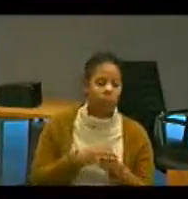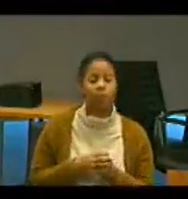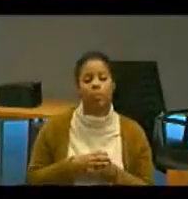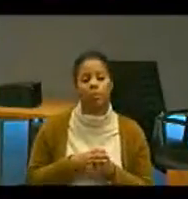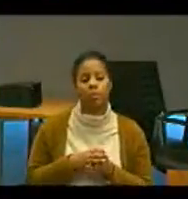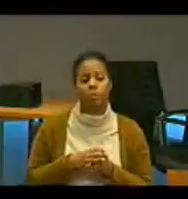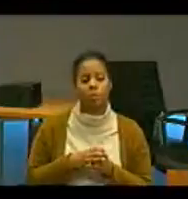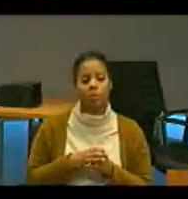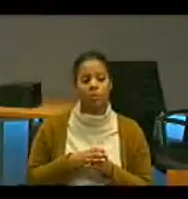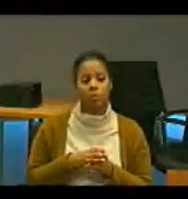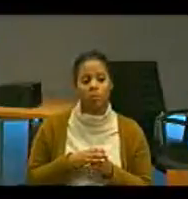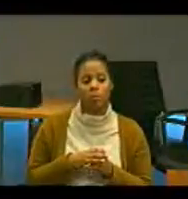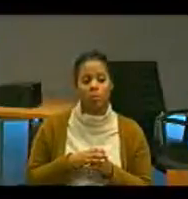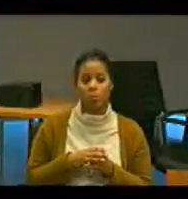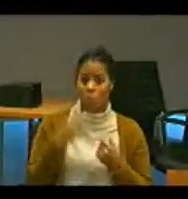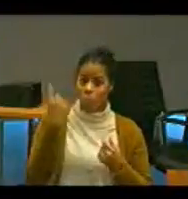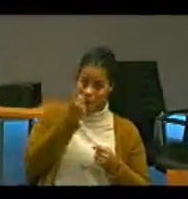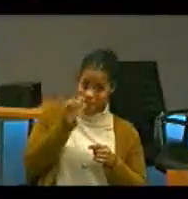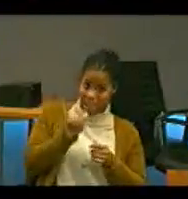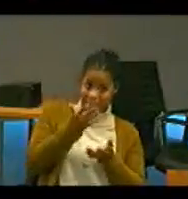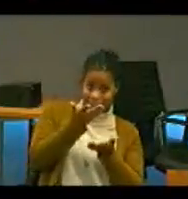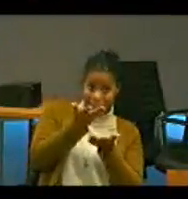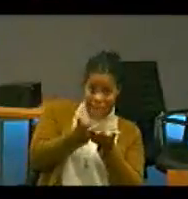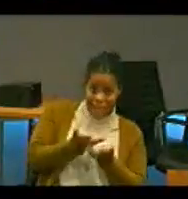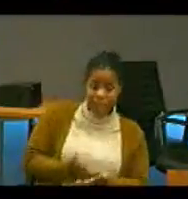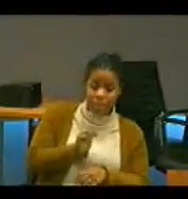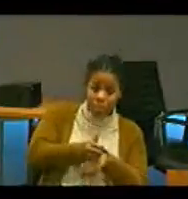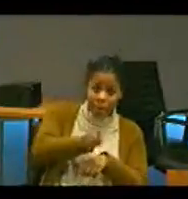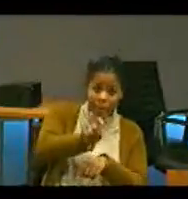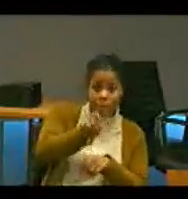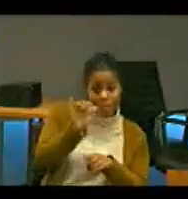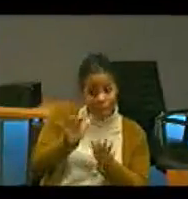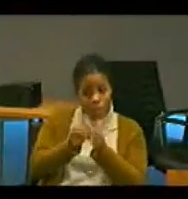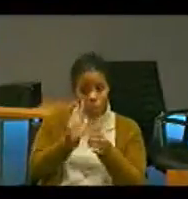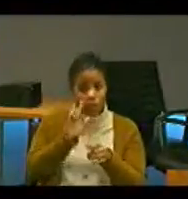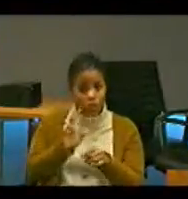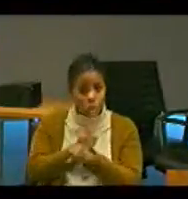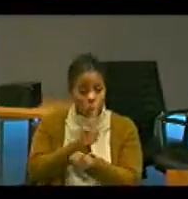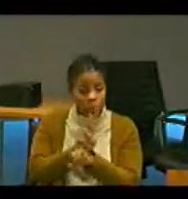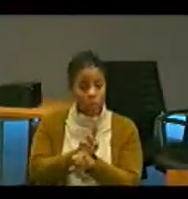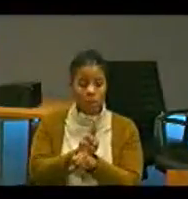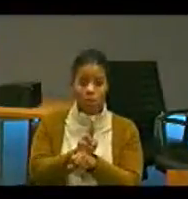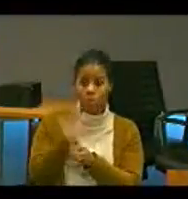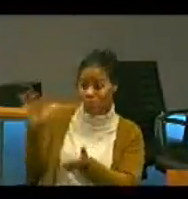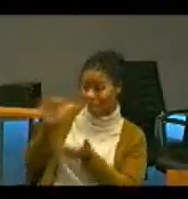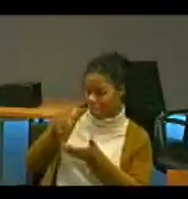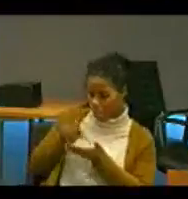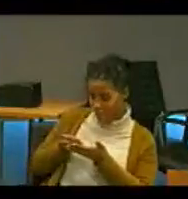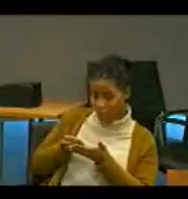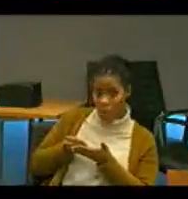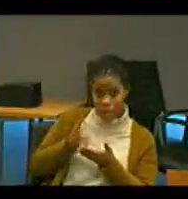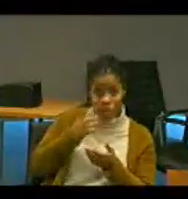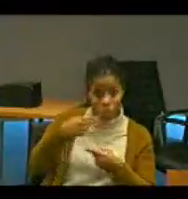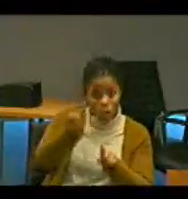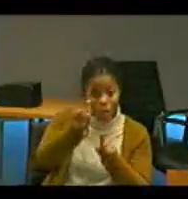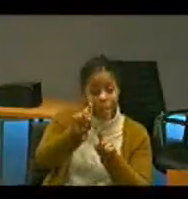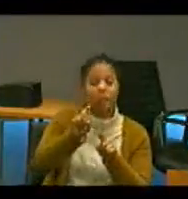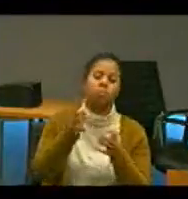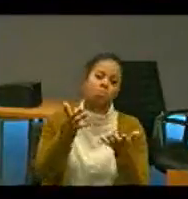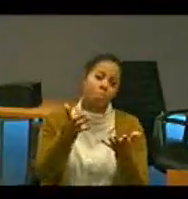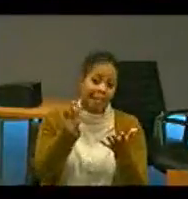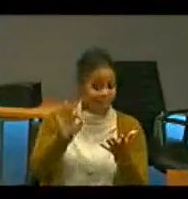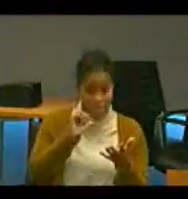really should be using? Is it evidence-based? Let's look at your data. Is it really accomplishing what it needs to accomplish? If not, we need to rethink. Thank you. Commissioner